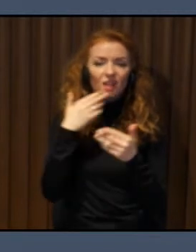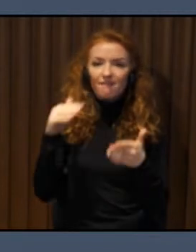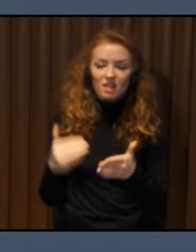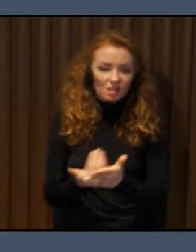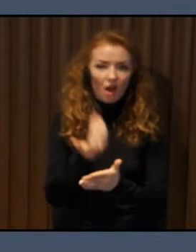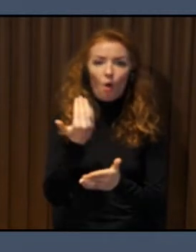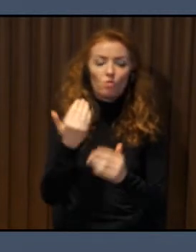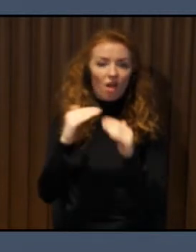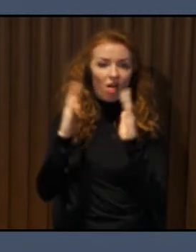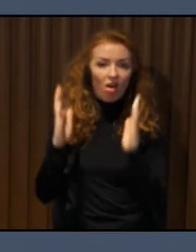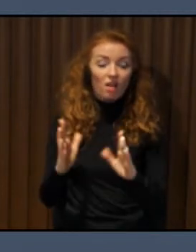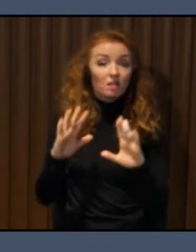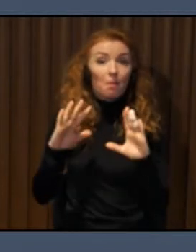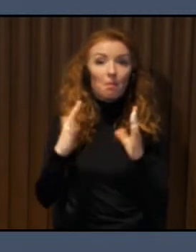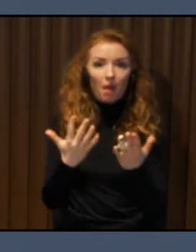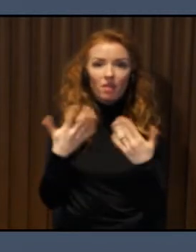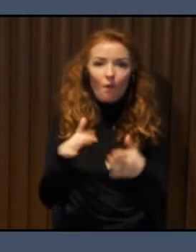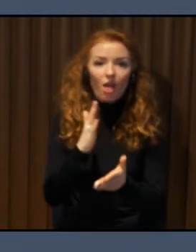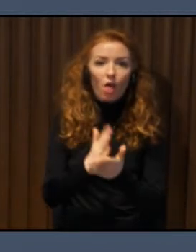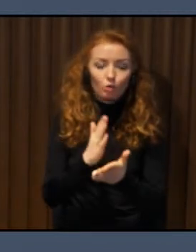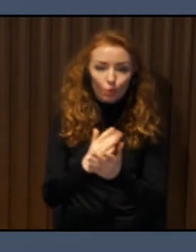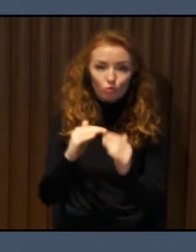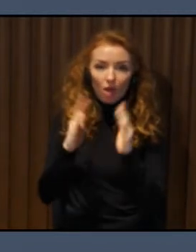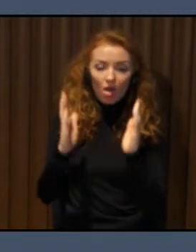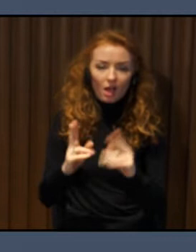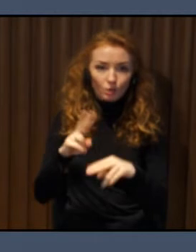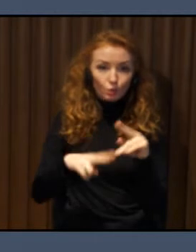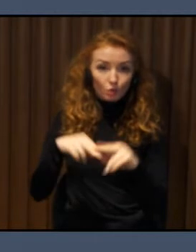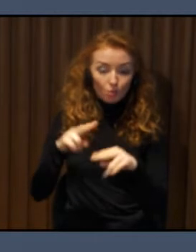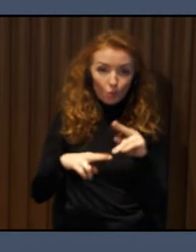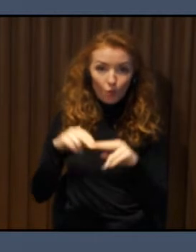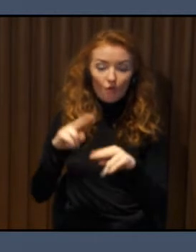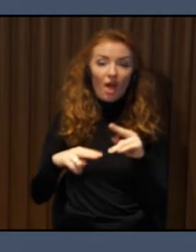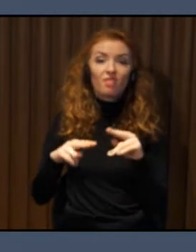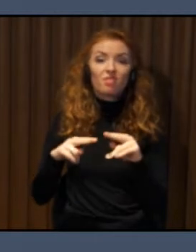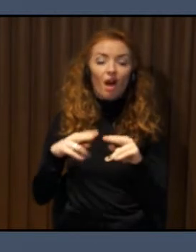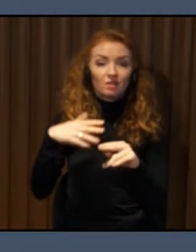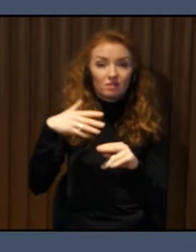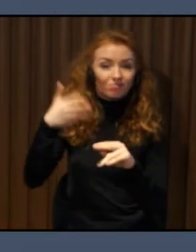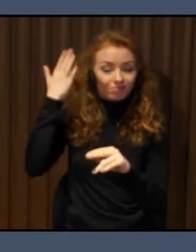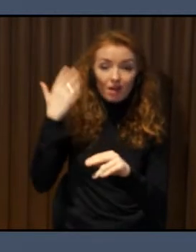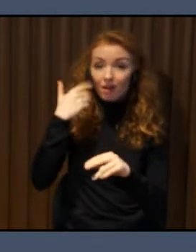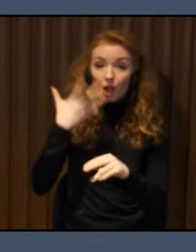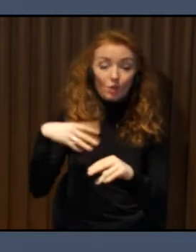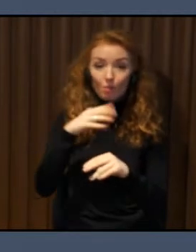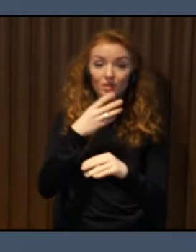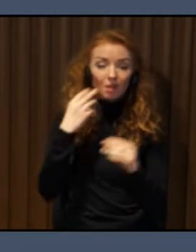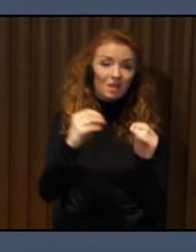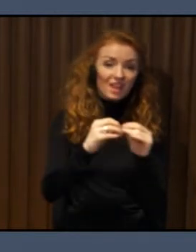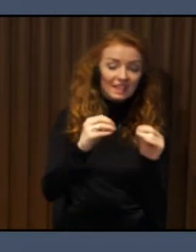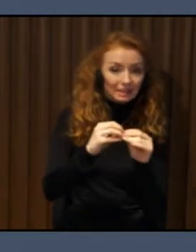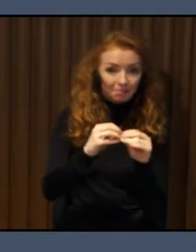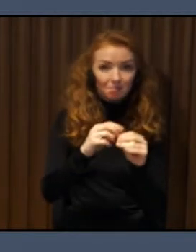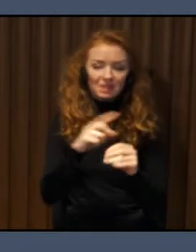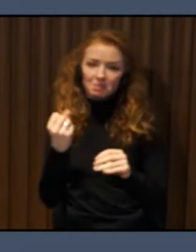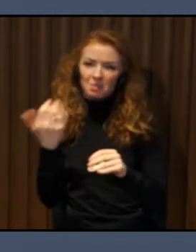The awareness that we have today, we didn't have 10 years ago, 10, 20 years ago, 50 years ago. And all of the